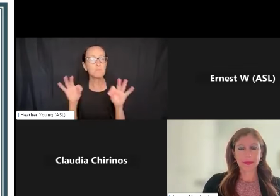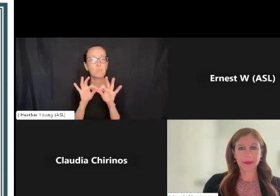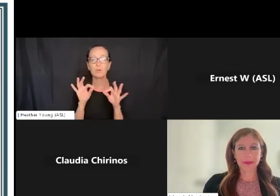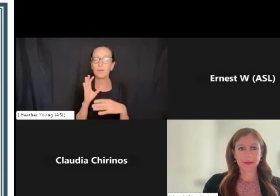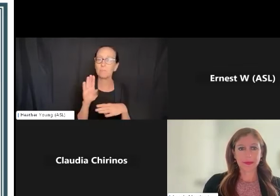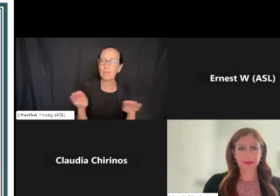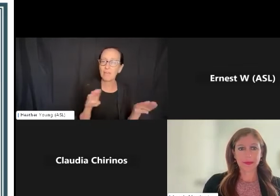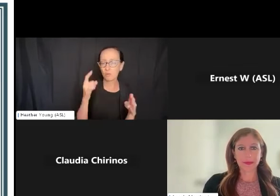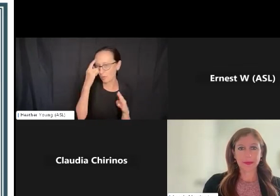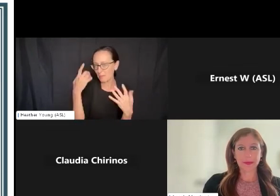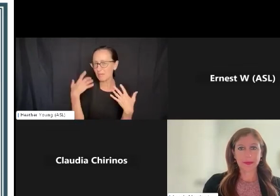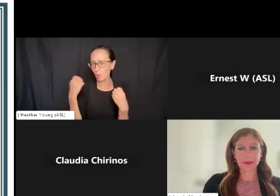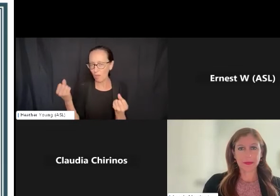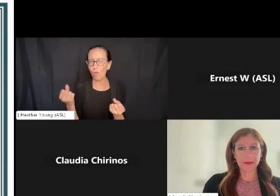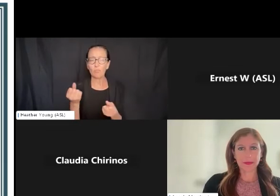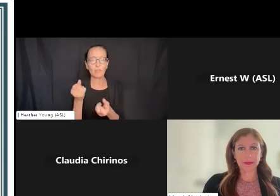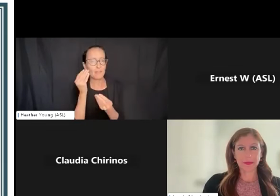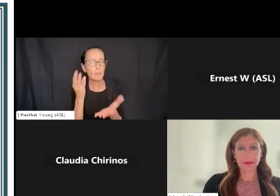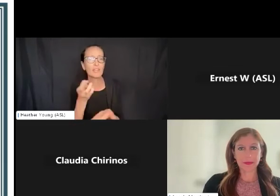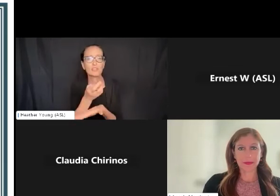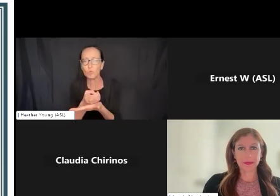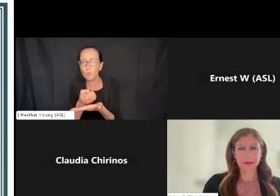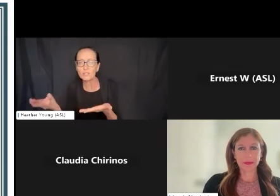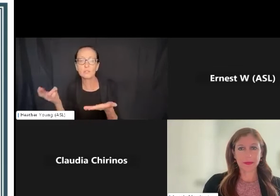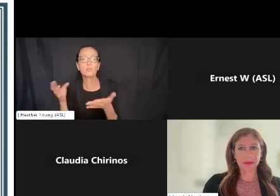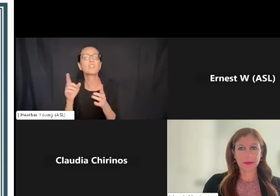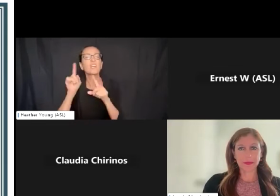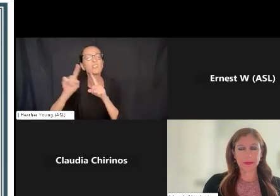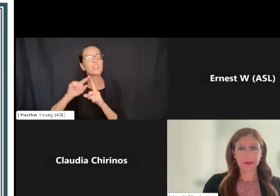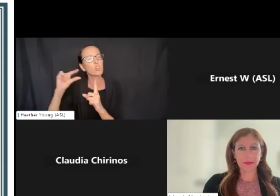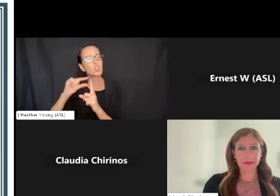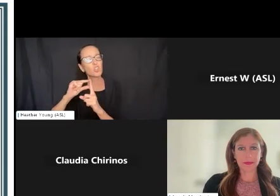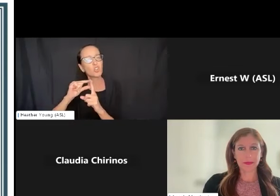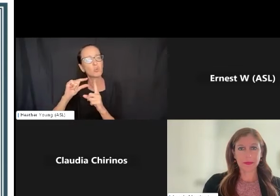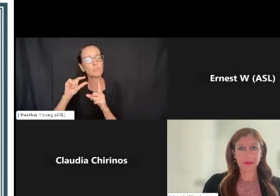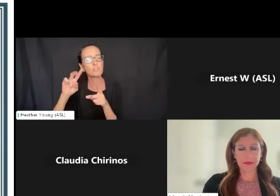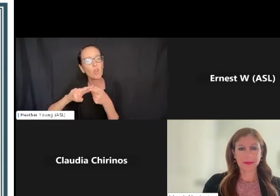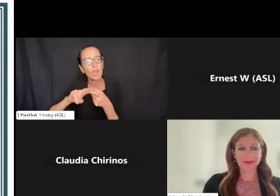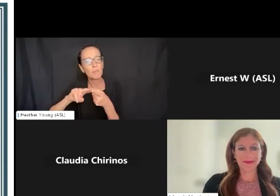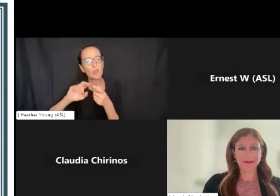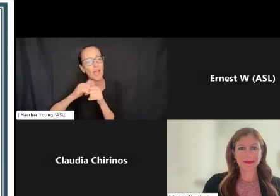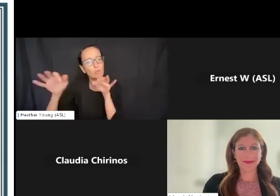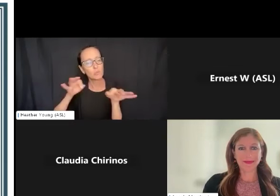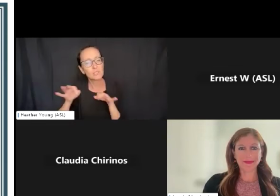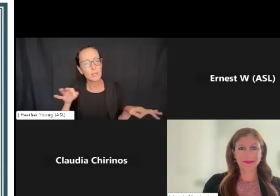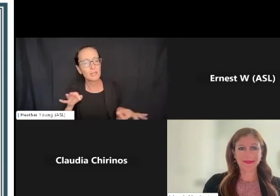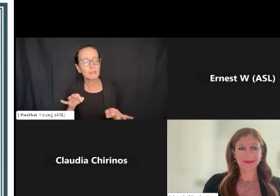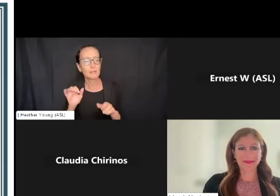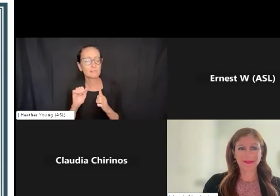resources and an overview of different terminology that's used to describe evidence-based practices. So take it away,